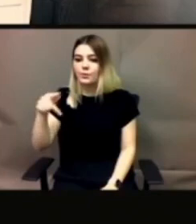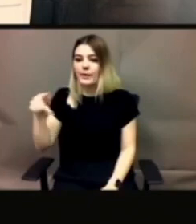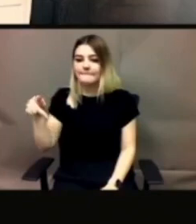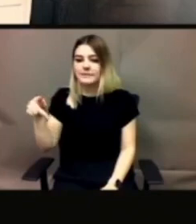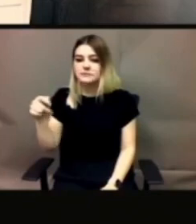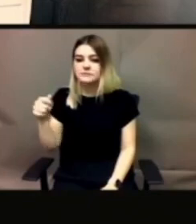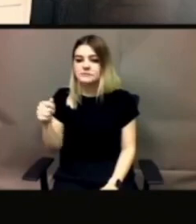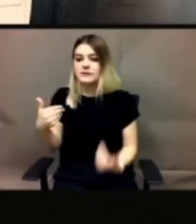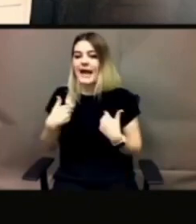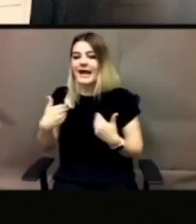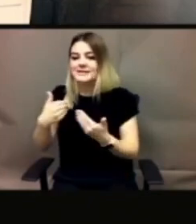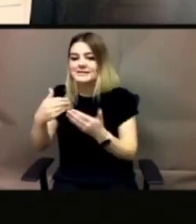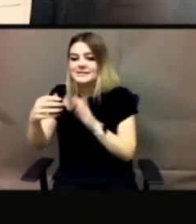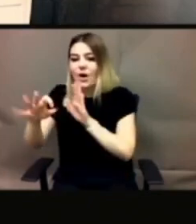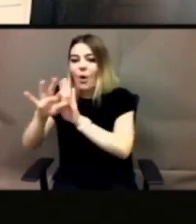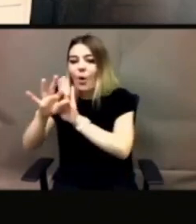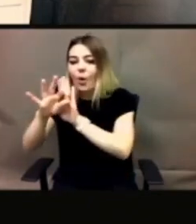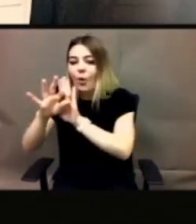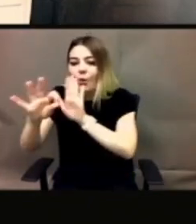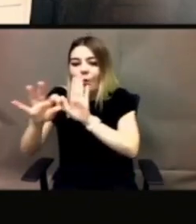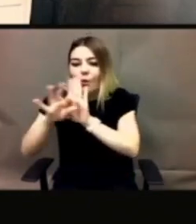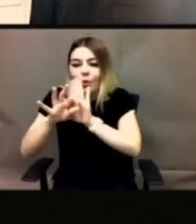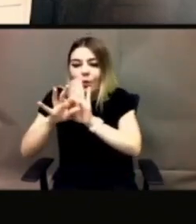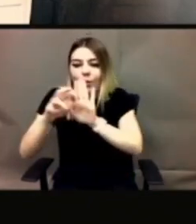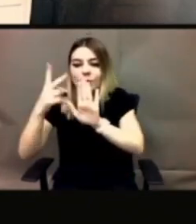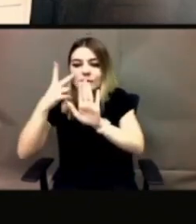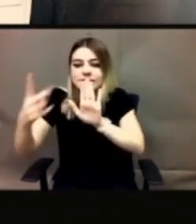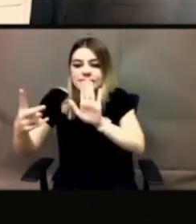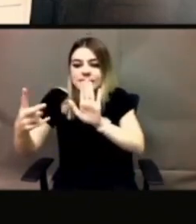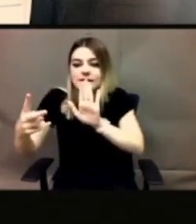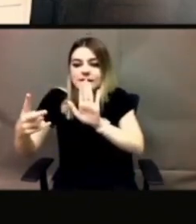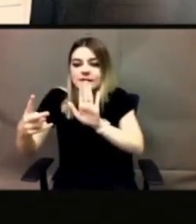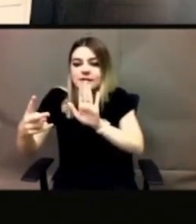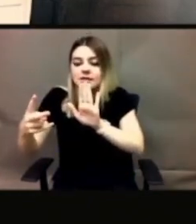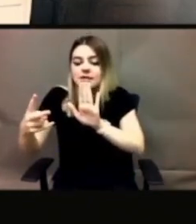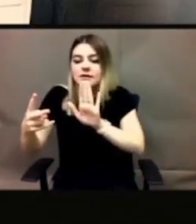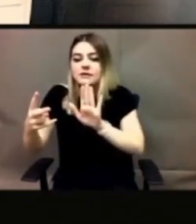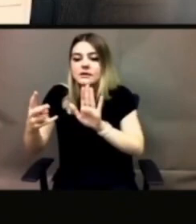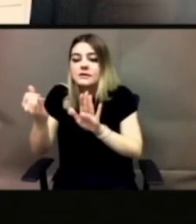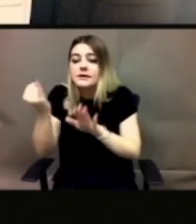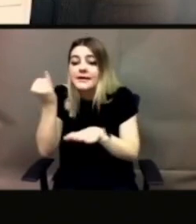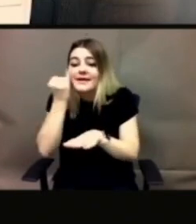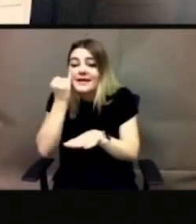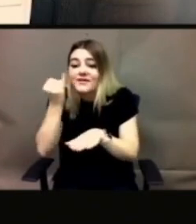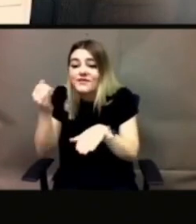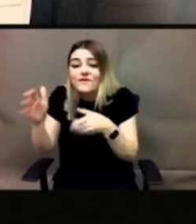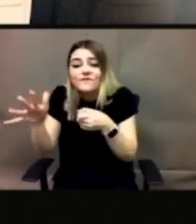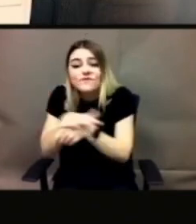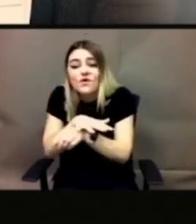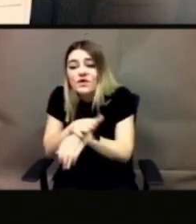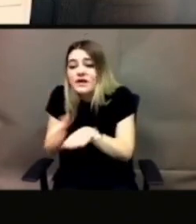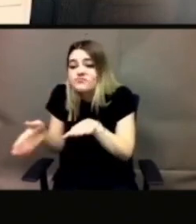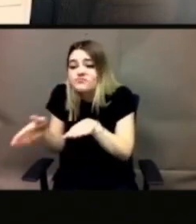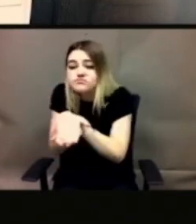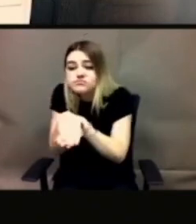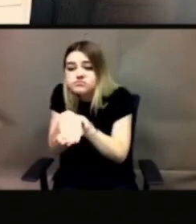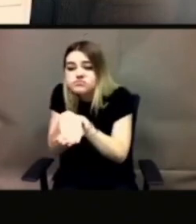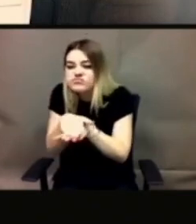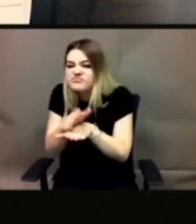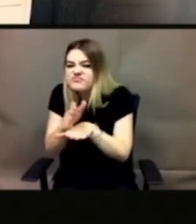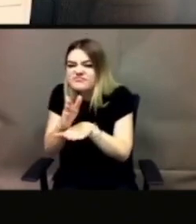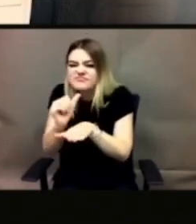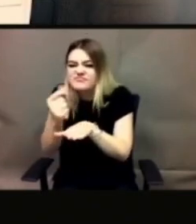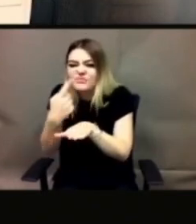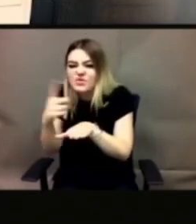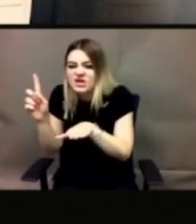y'all see that it has a hole in it? If I had the bubble wrap all the way across, I would never get anything. But my purpose in doing this is that if I don't have the